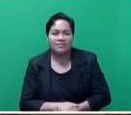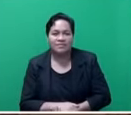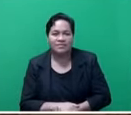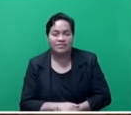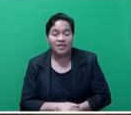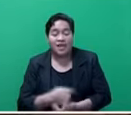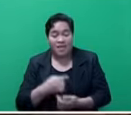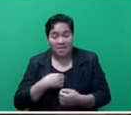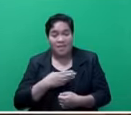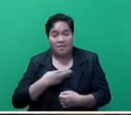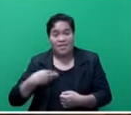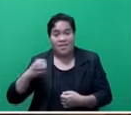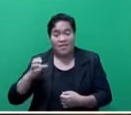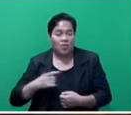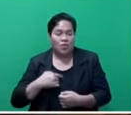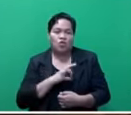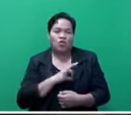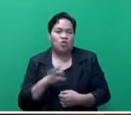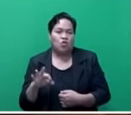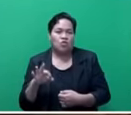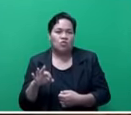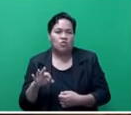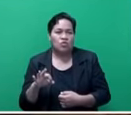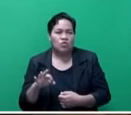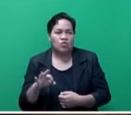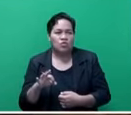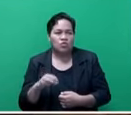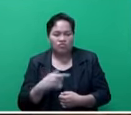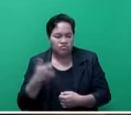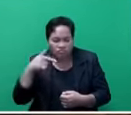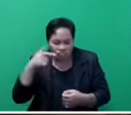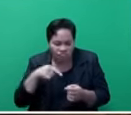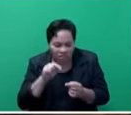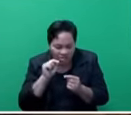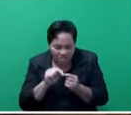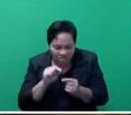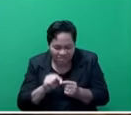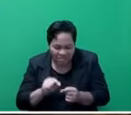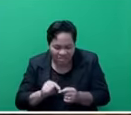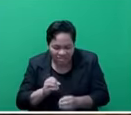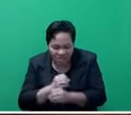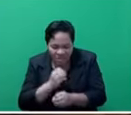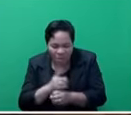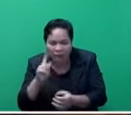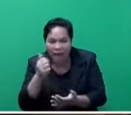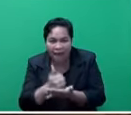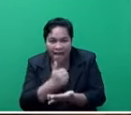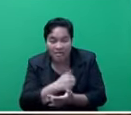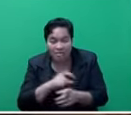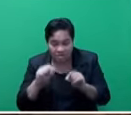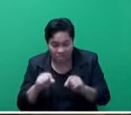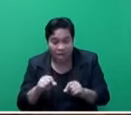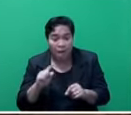As ministers, we don't normally delve down into the nitty-gritty of the operations of what an accountant does. But for